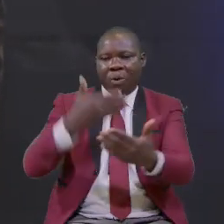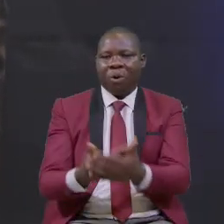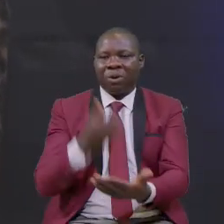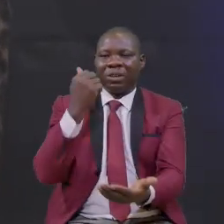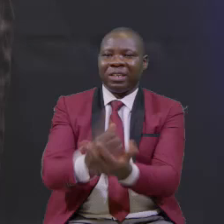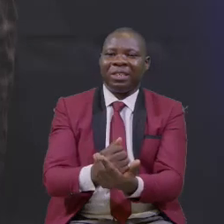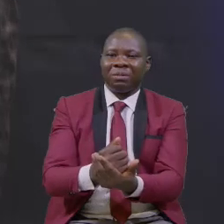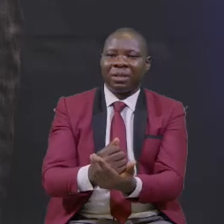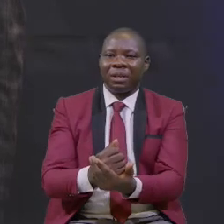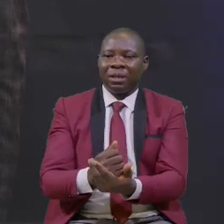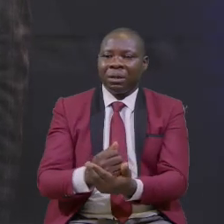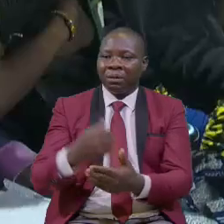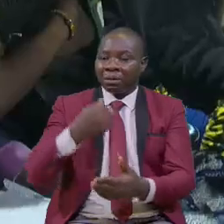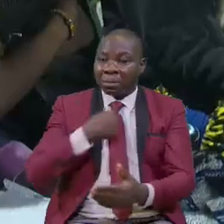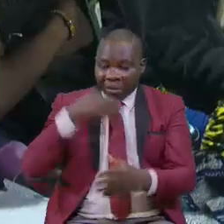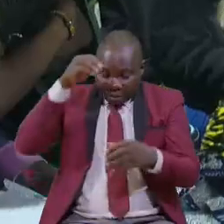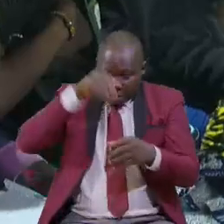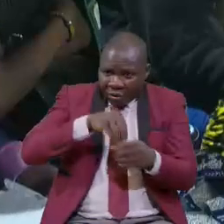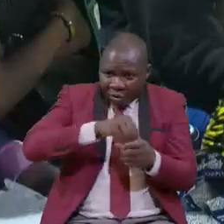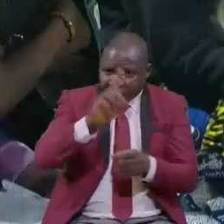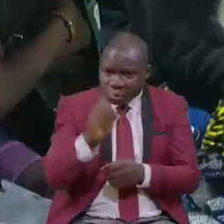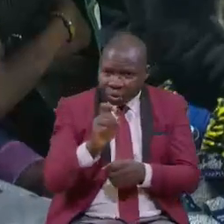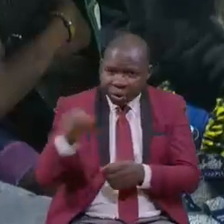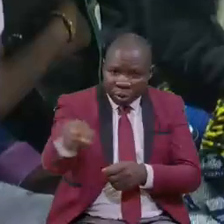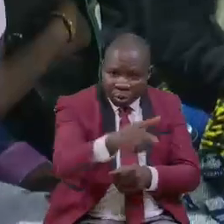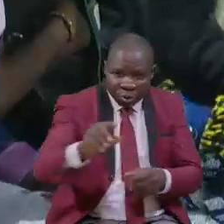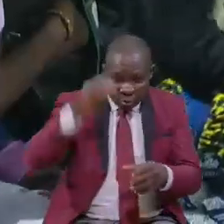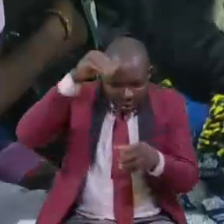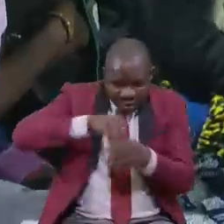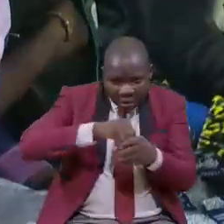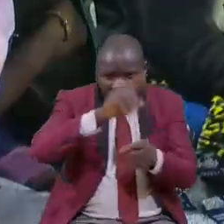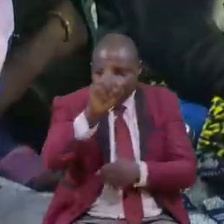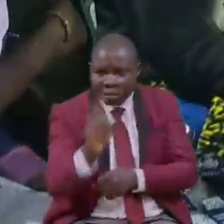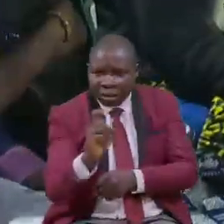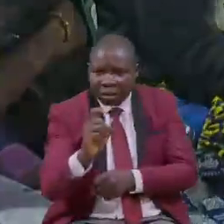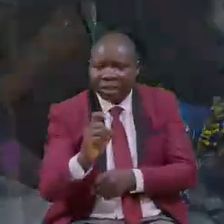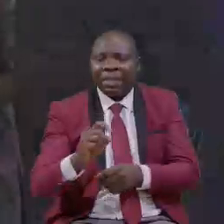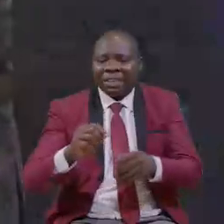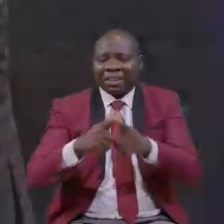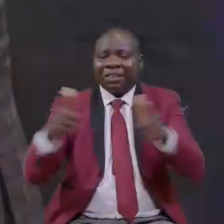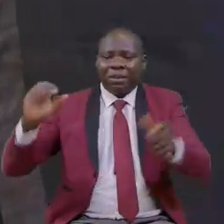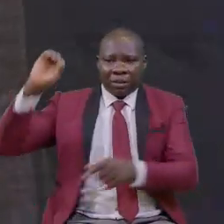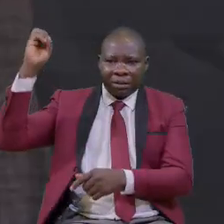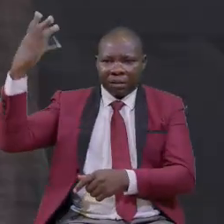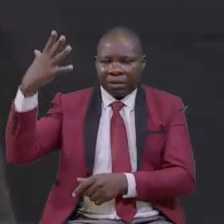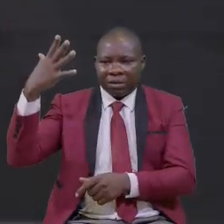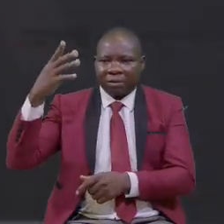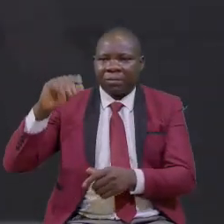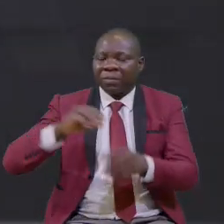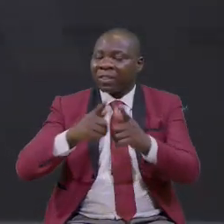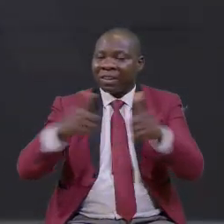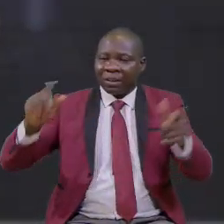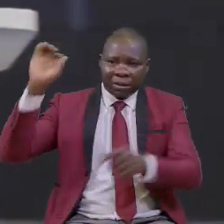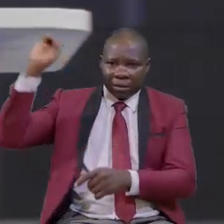Am I included? Are you included? Great grace. Great